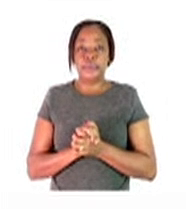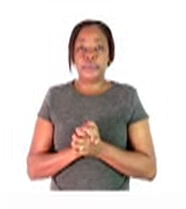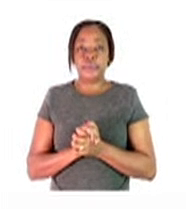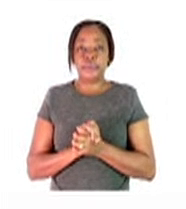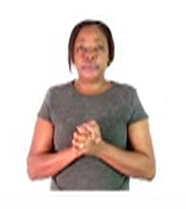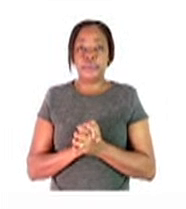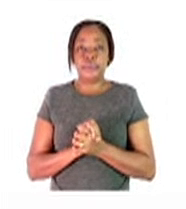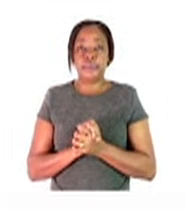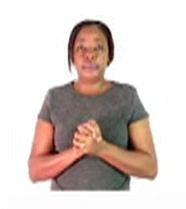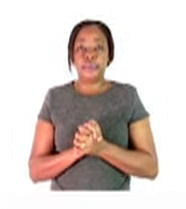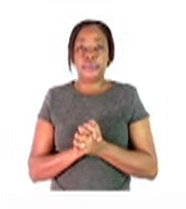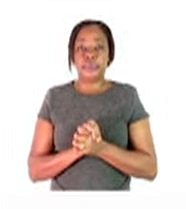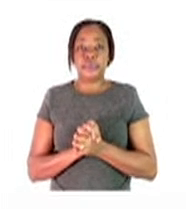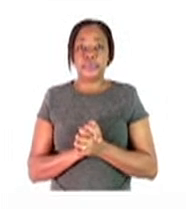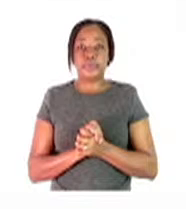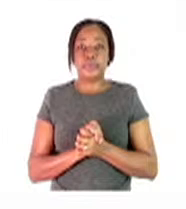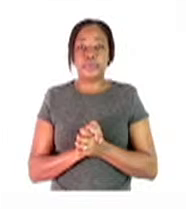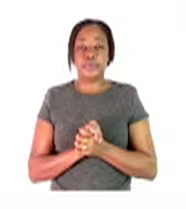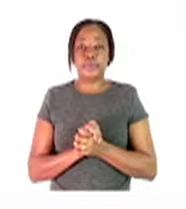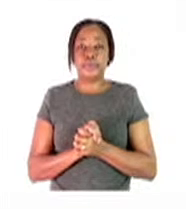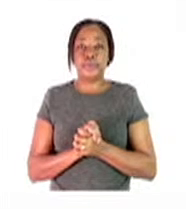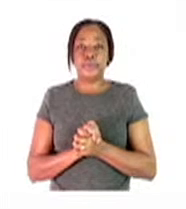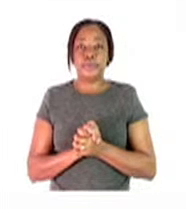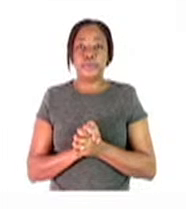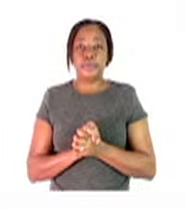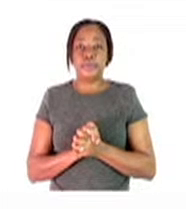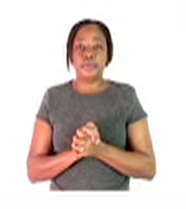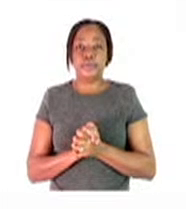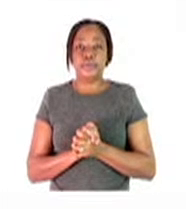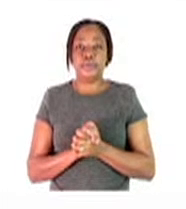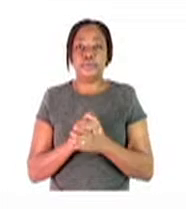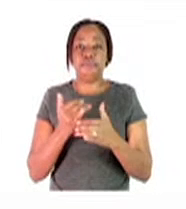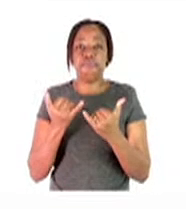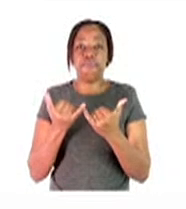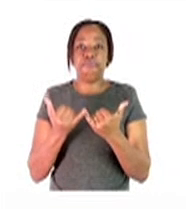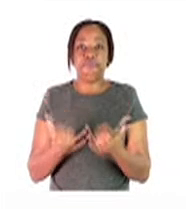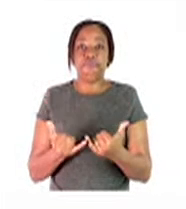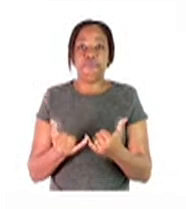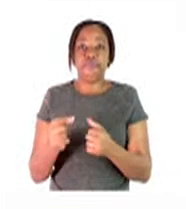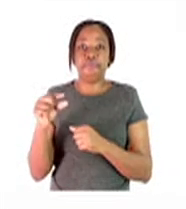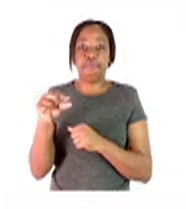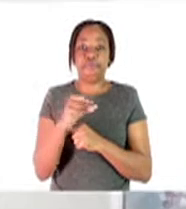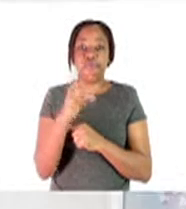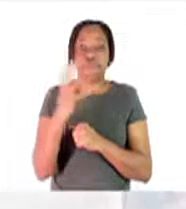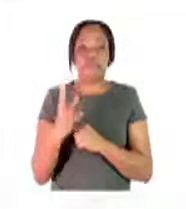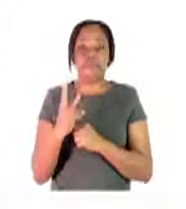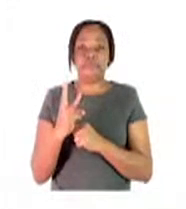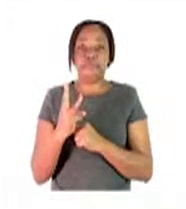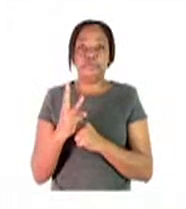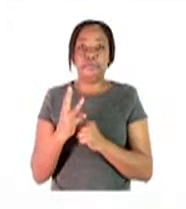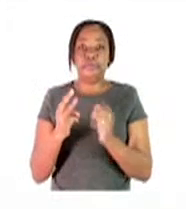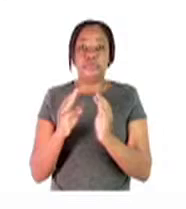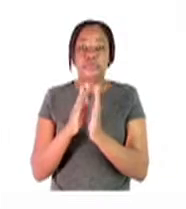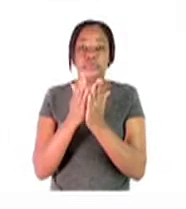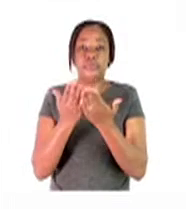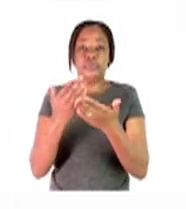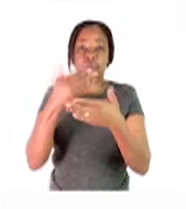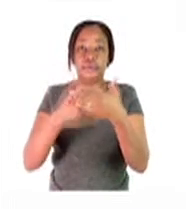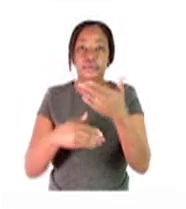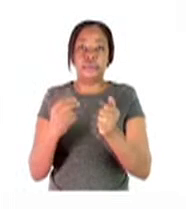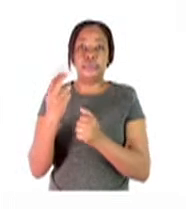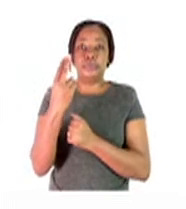Now I'm going to take the grade 3s over to page